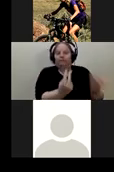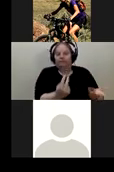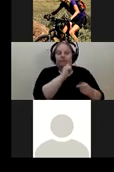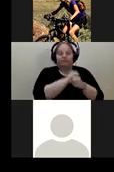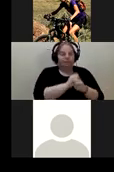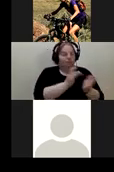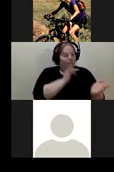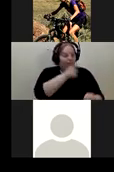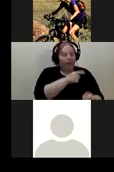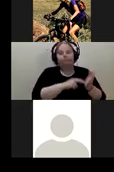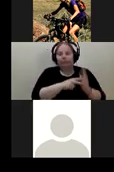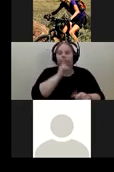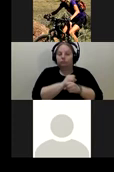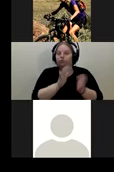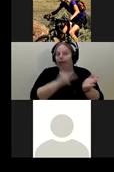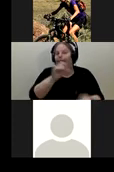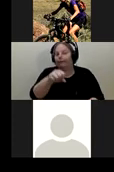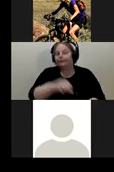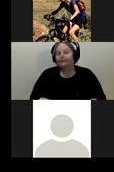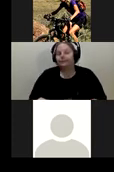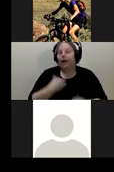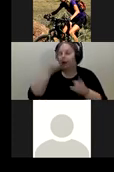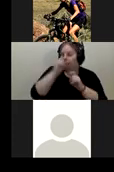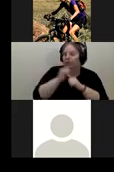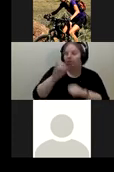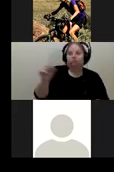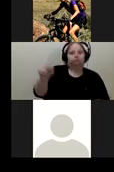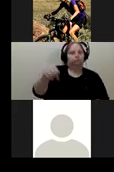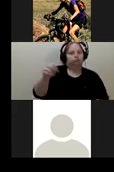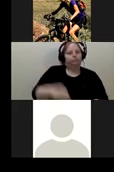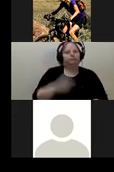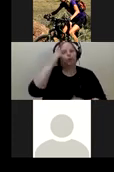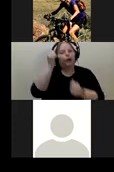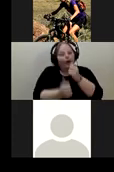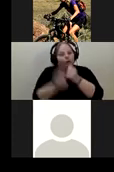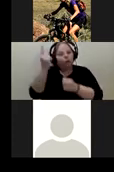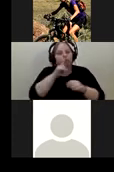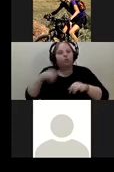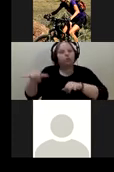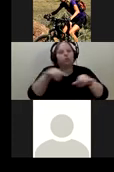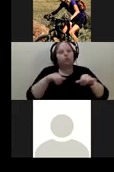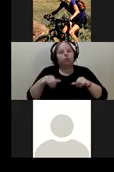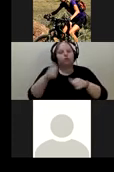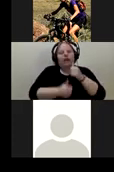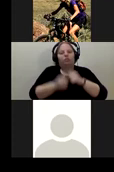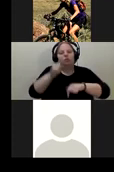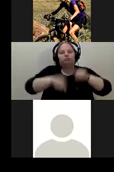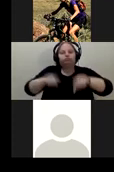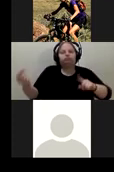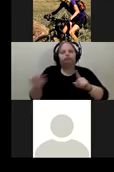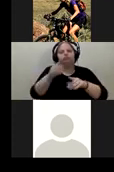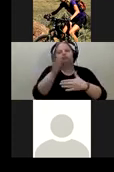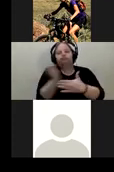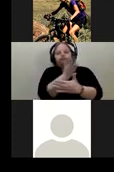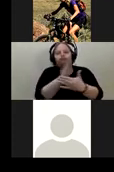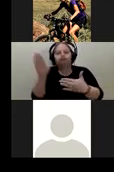violation. Well, I have to agree with that, right? Because everybody's range is different, right? Everybody's range is